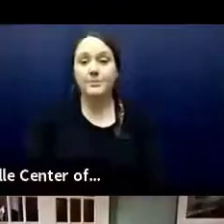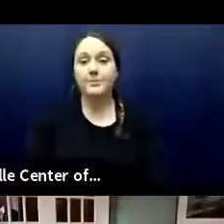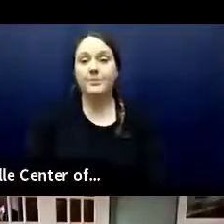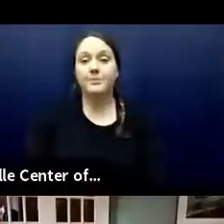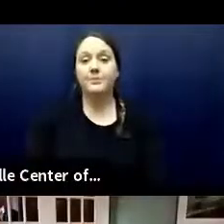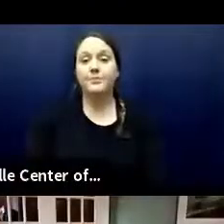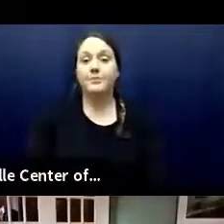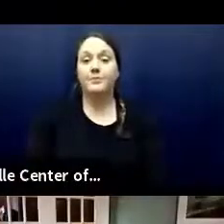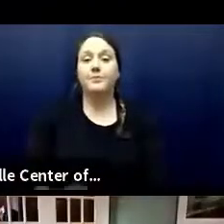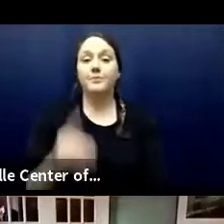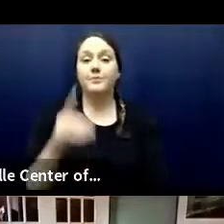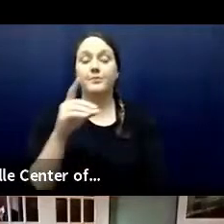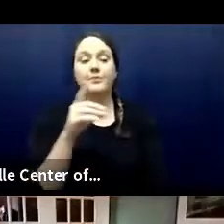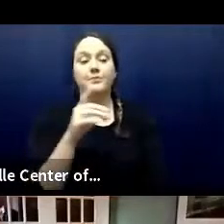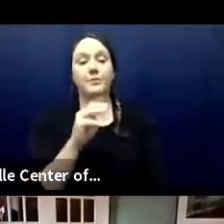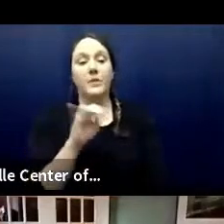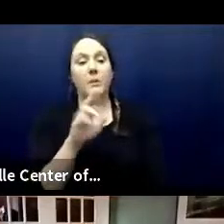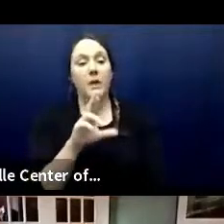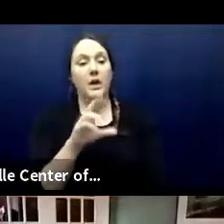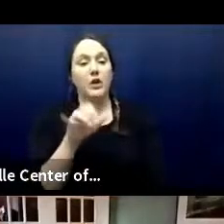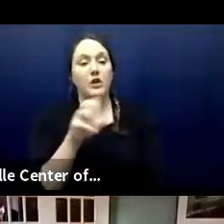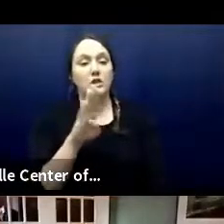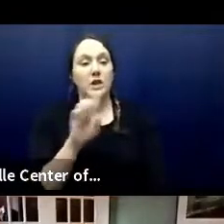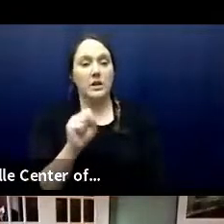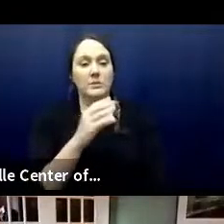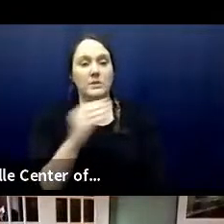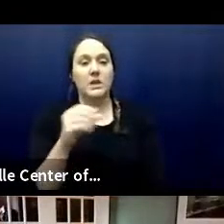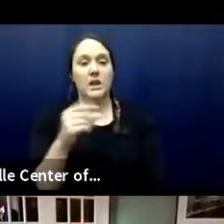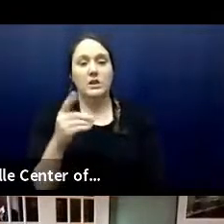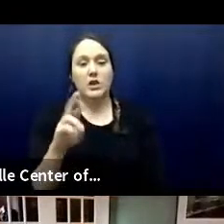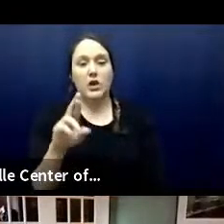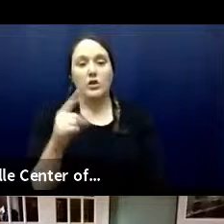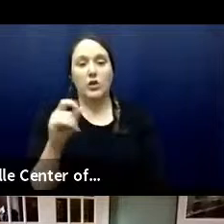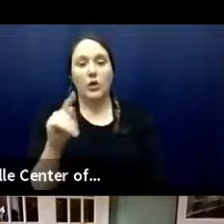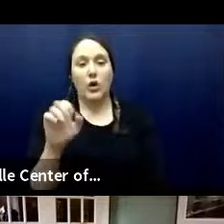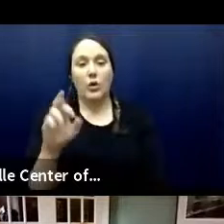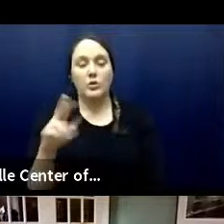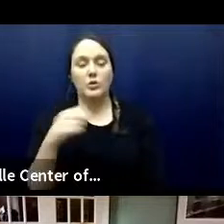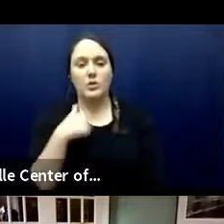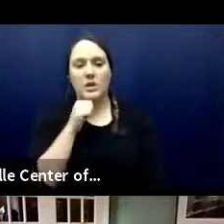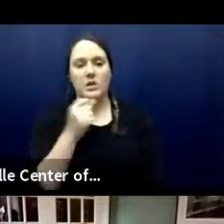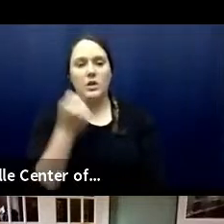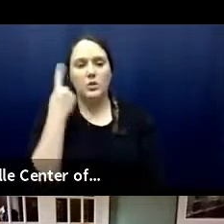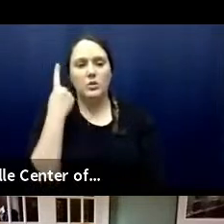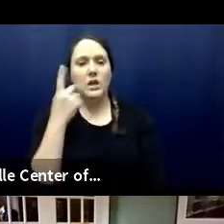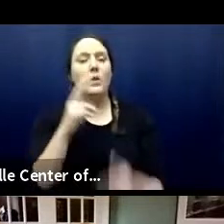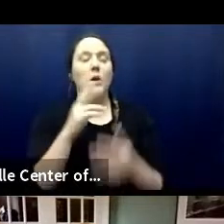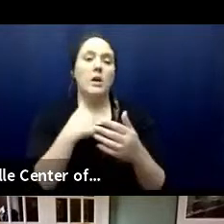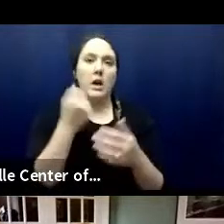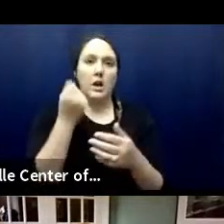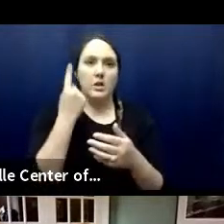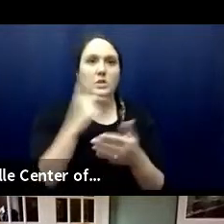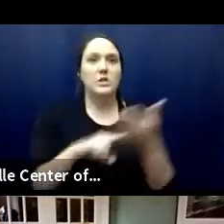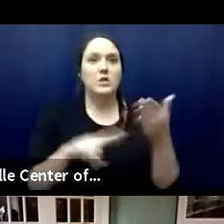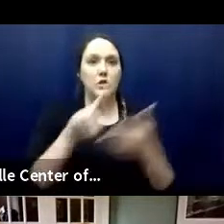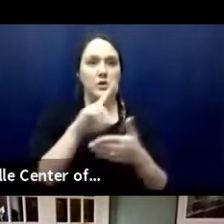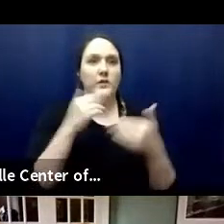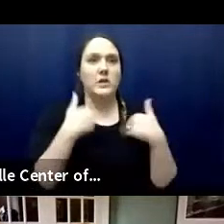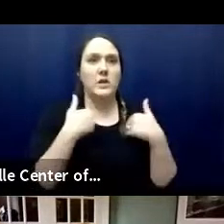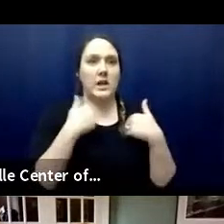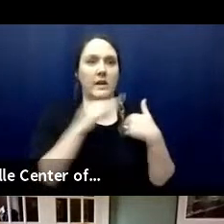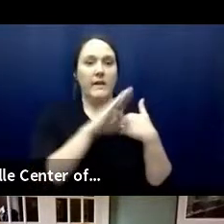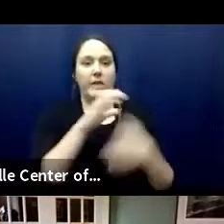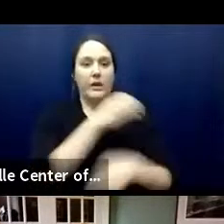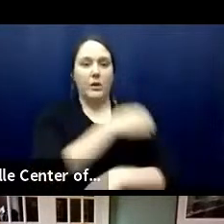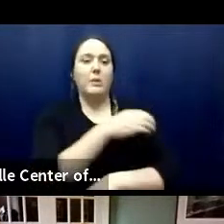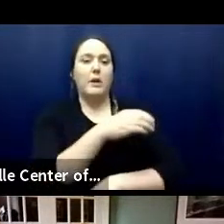area. Could Mayor Jacobs and Dr. Goetze, I think one thing I didn't really understand was, I understand the university has it within their power,